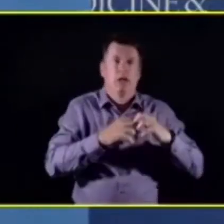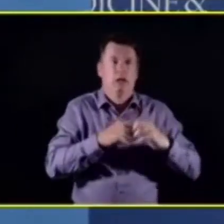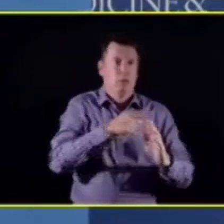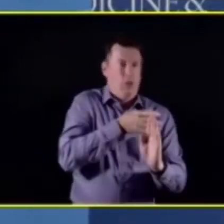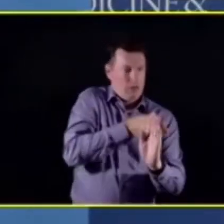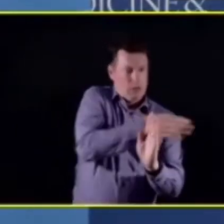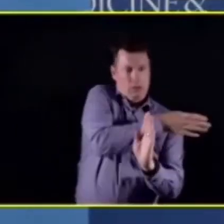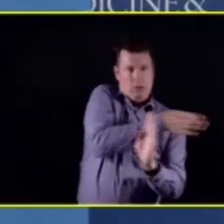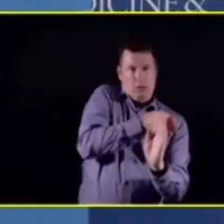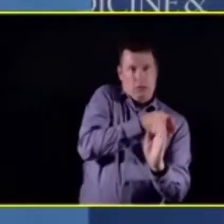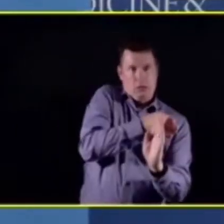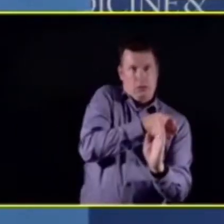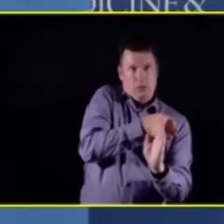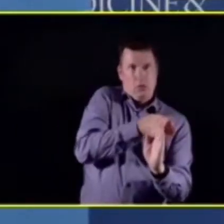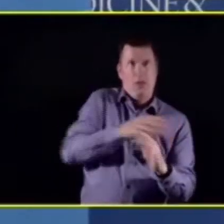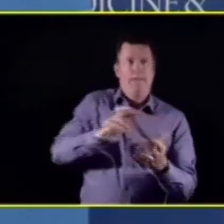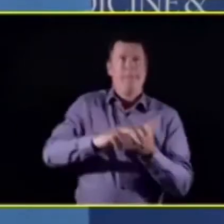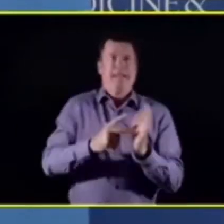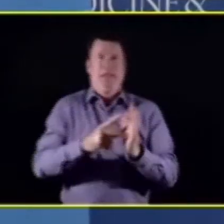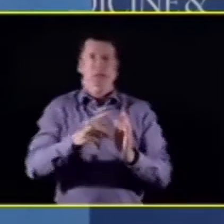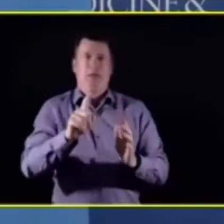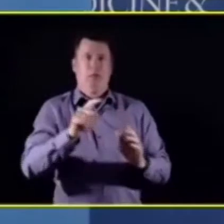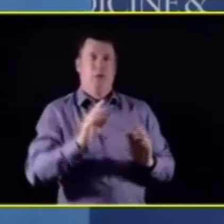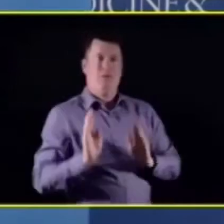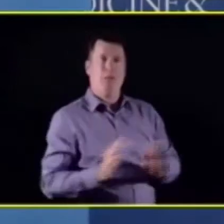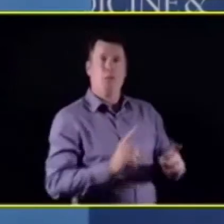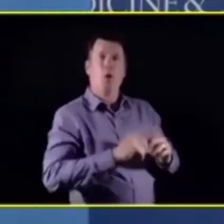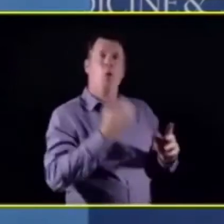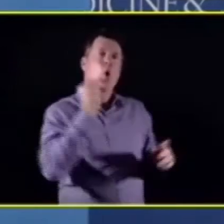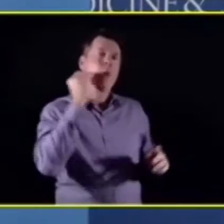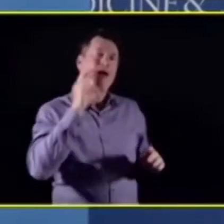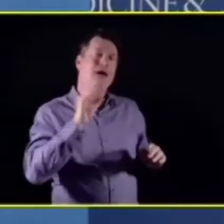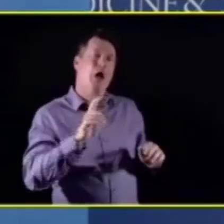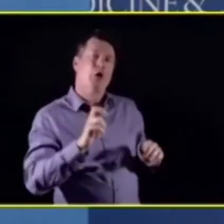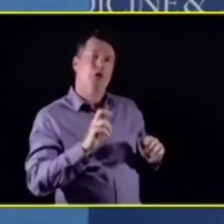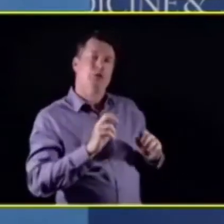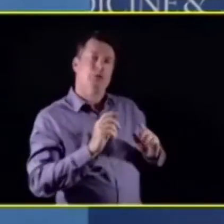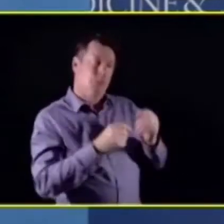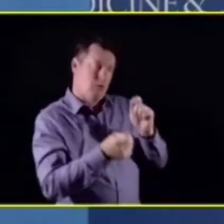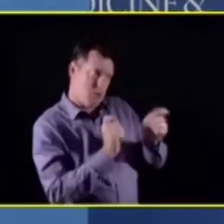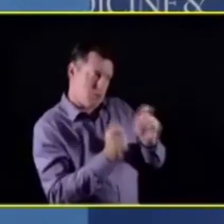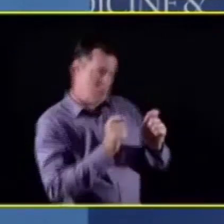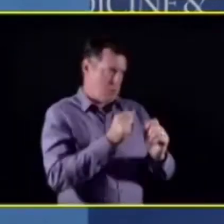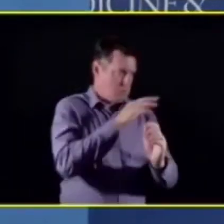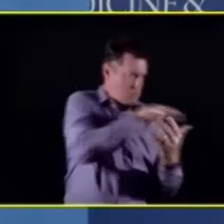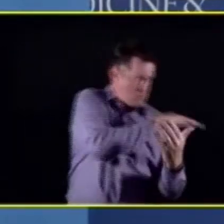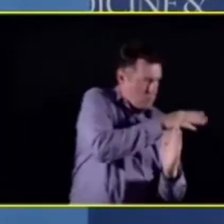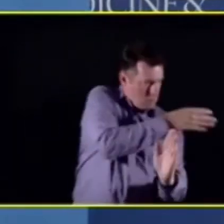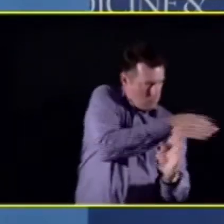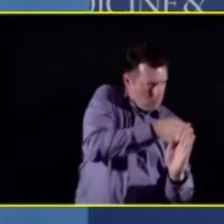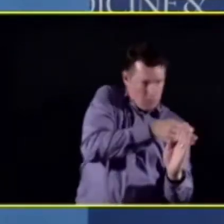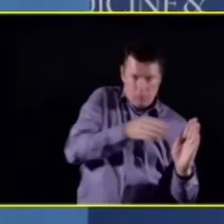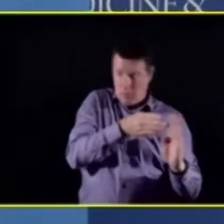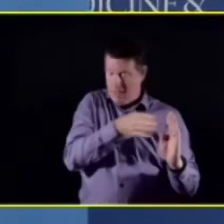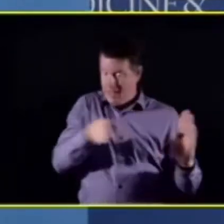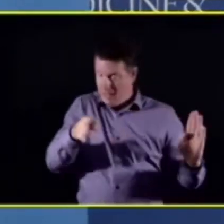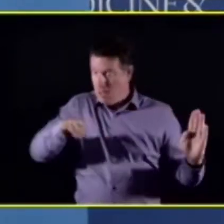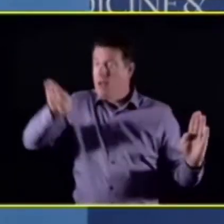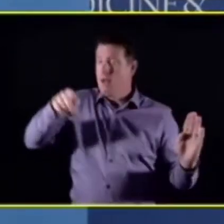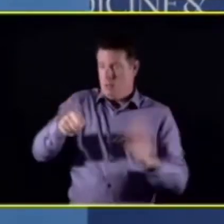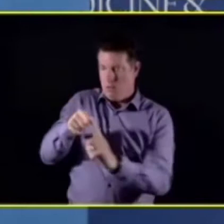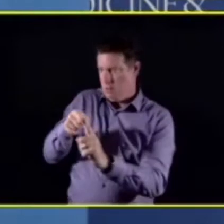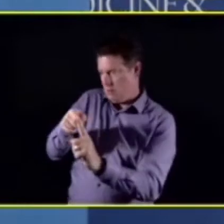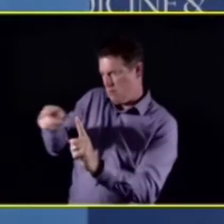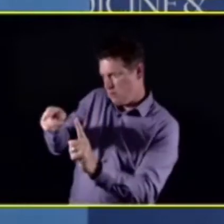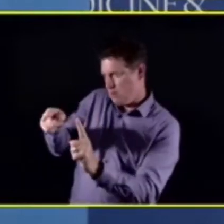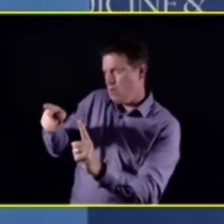And Mr. Barish, if I could ask you a question, you said there's a lot you don't remember about your care in the hospital. While you were here,